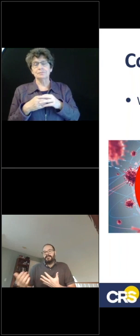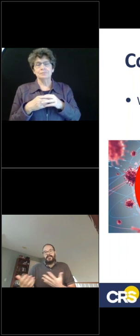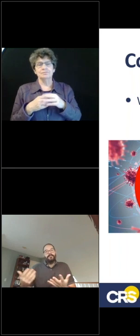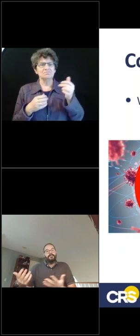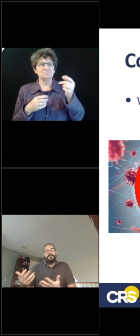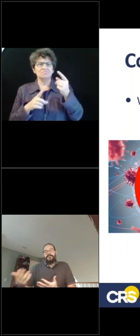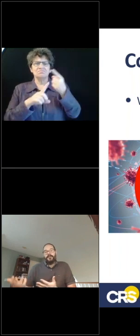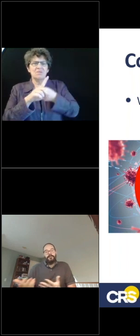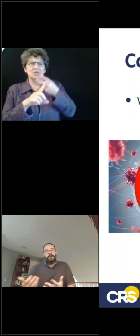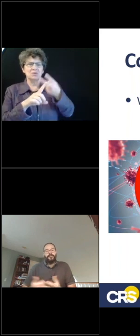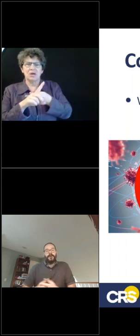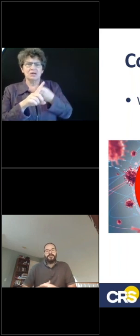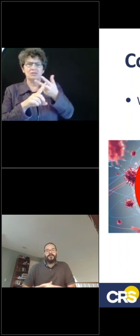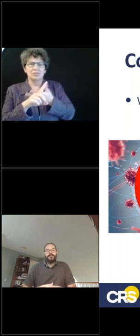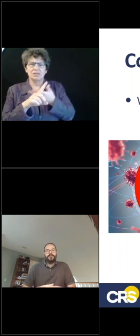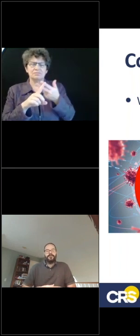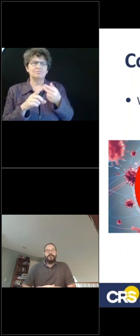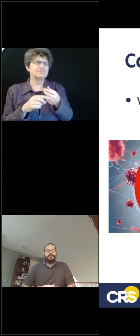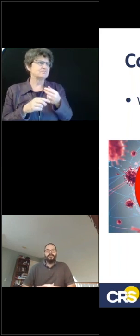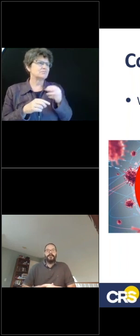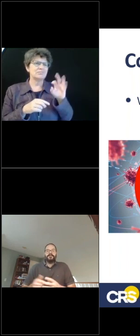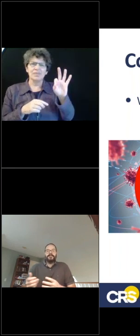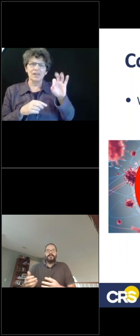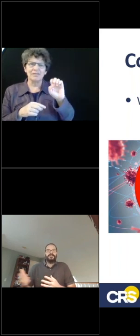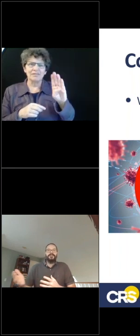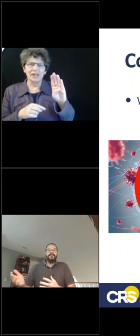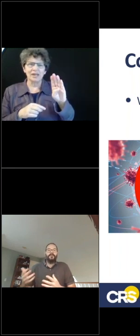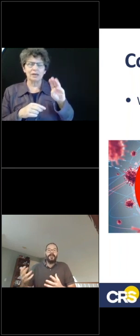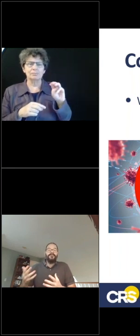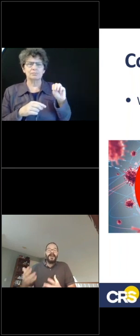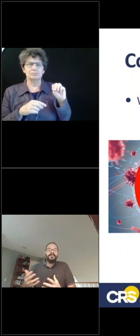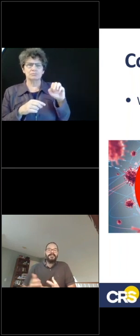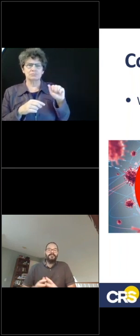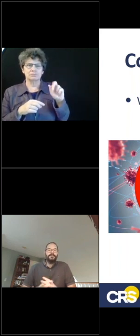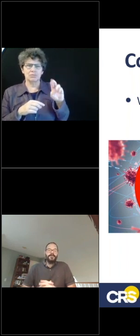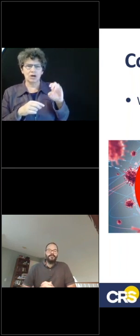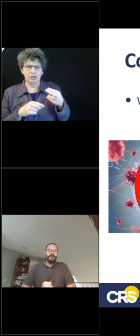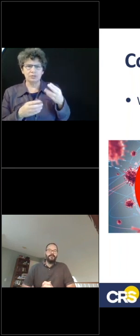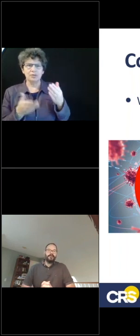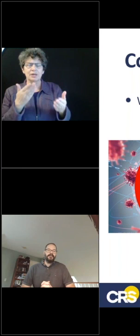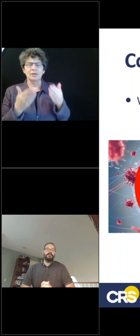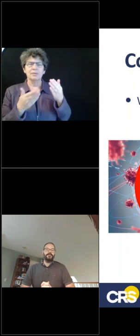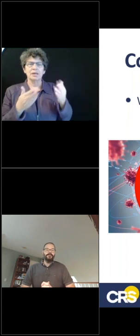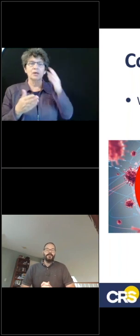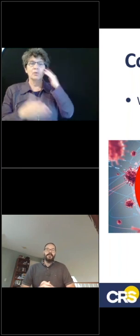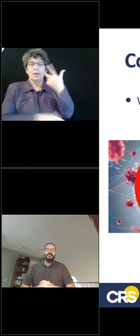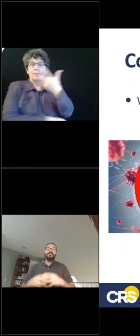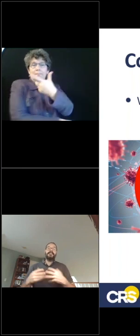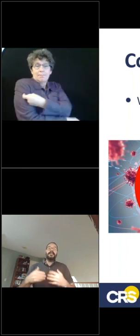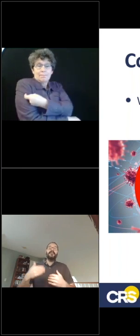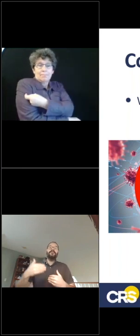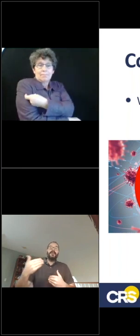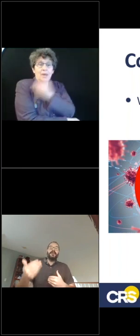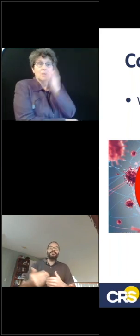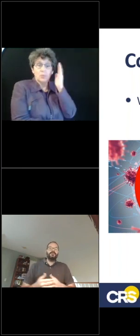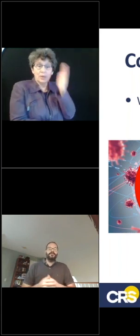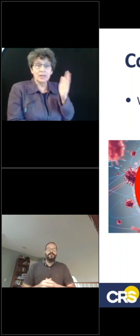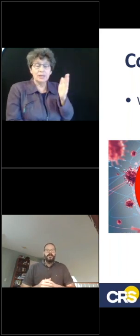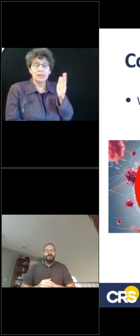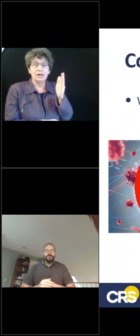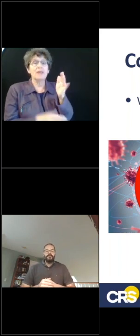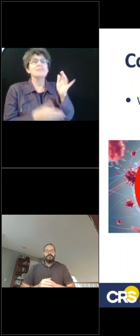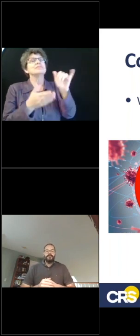say, let's say February, March, or the early expectations for when a vaccine would be available. That's another